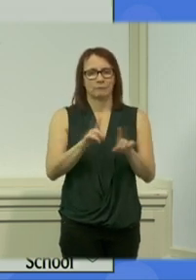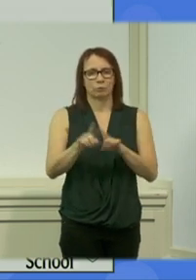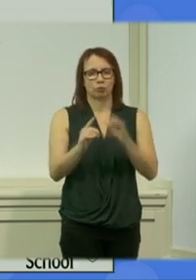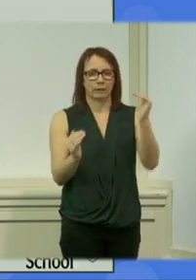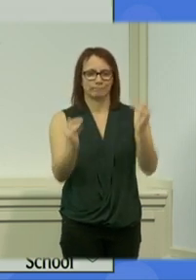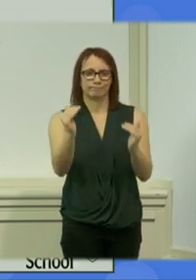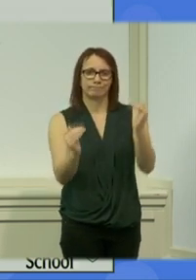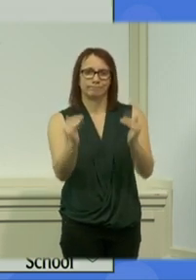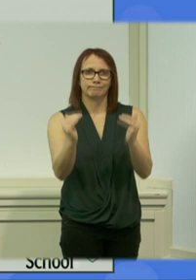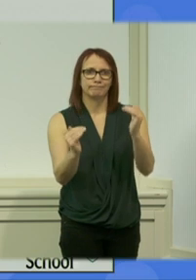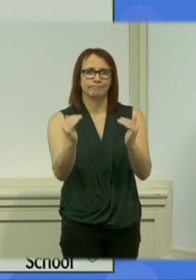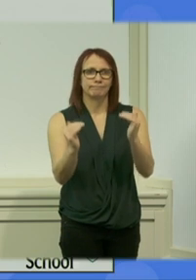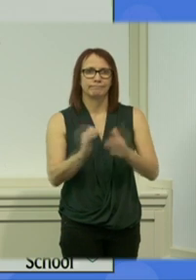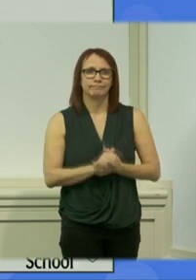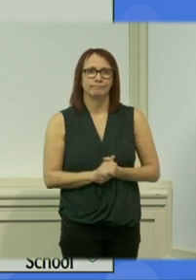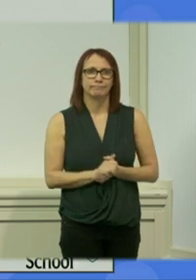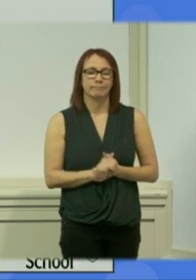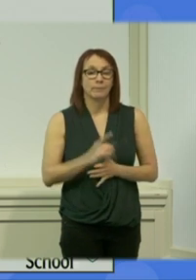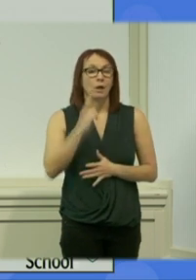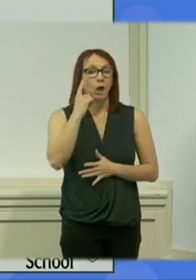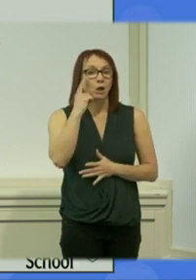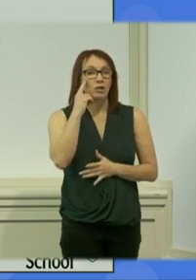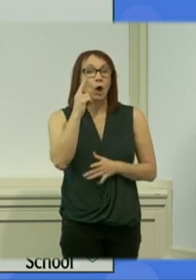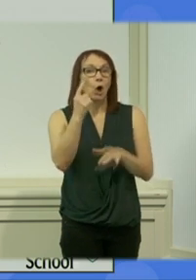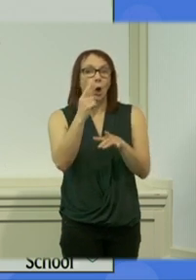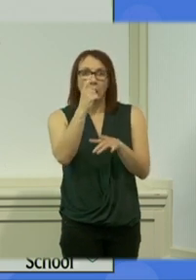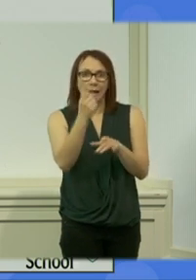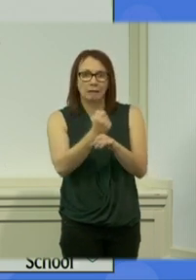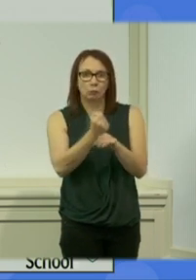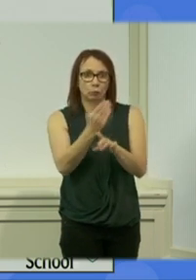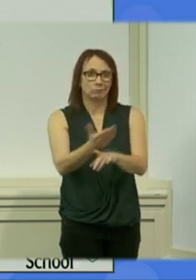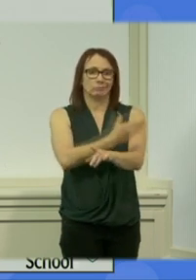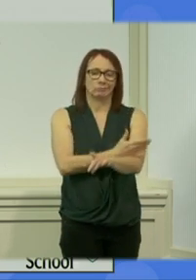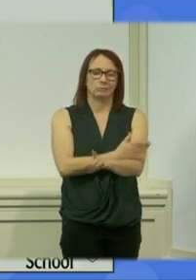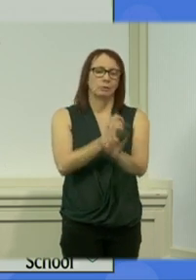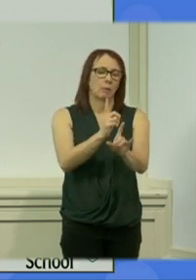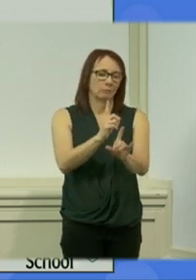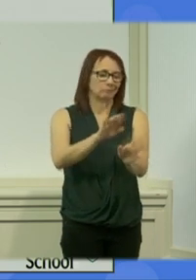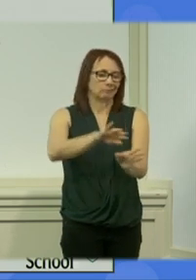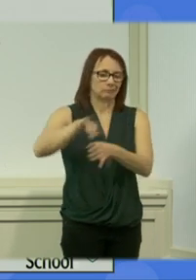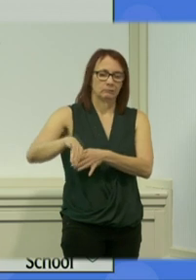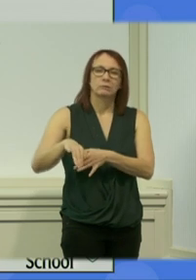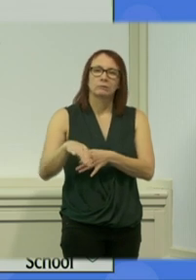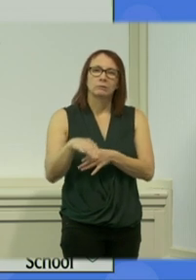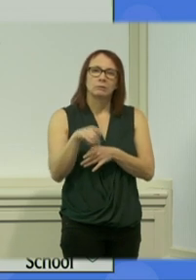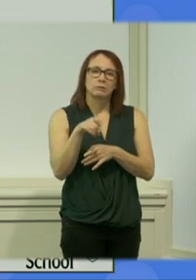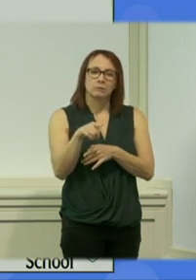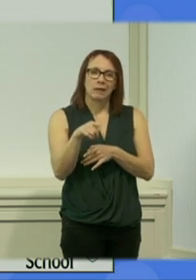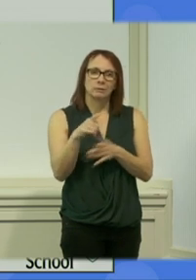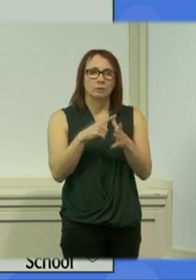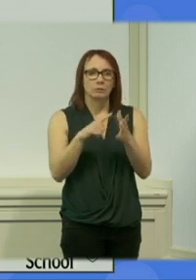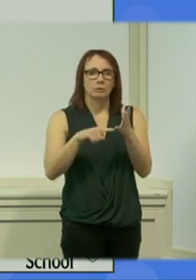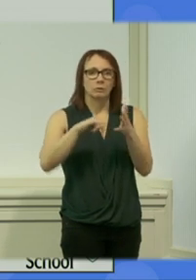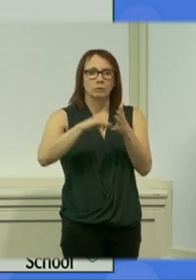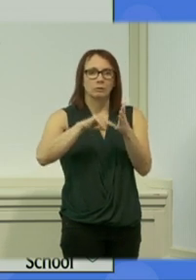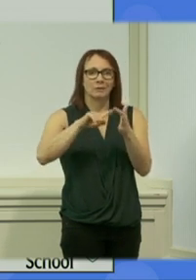point. It thought it could do it well before it actually managed to, but that's a different story. But that was austerity, and